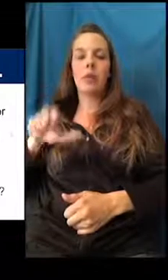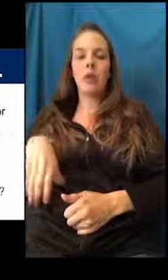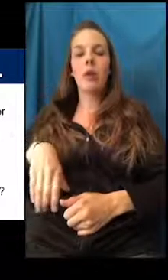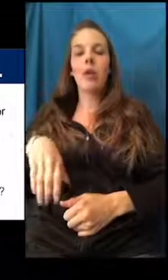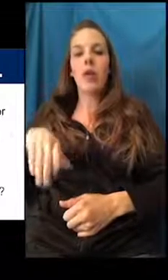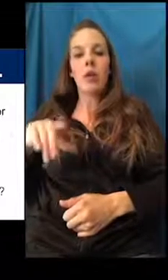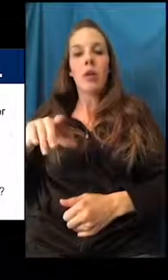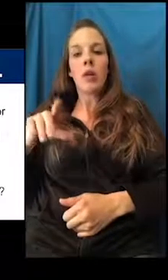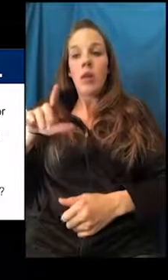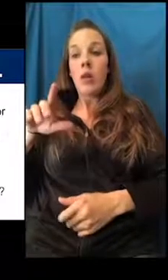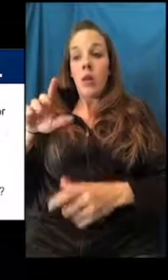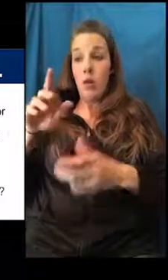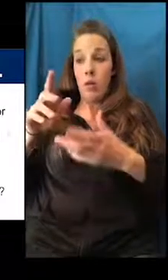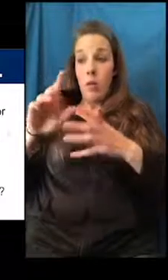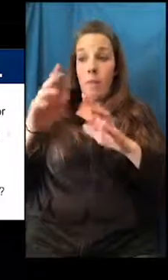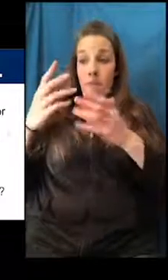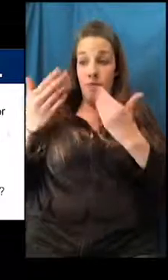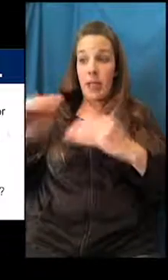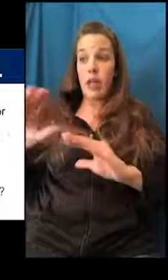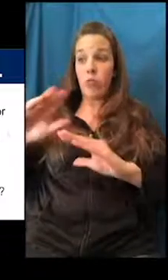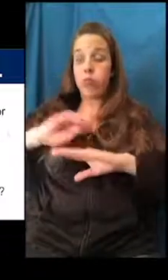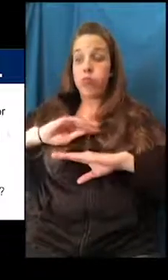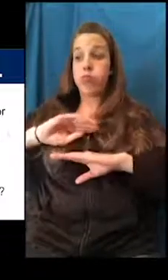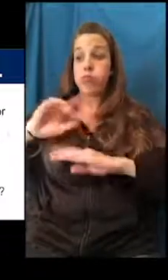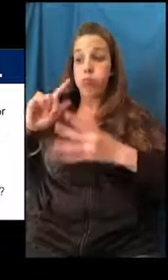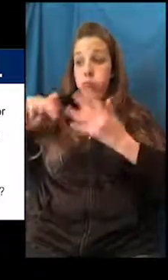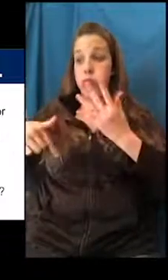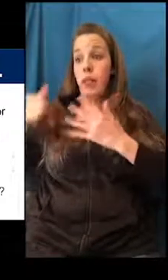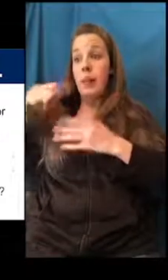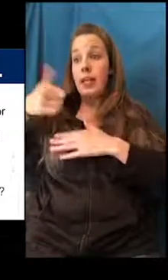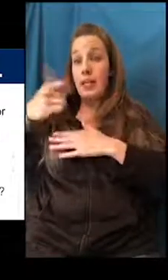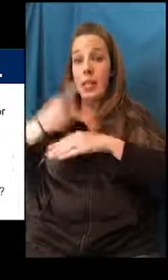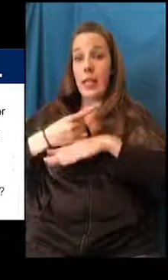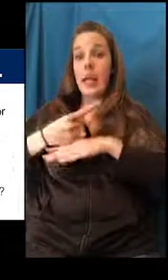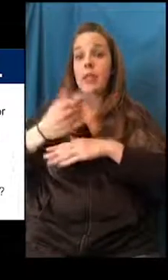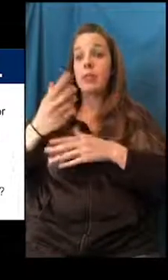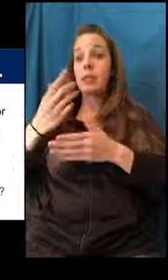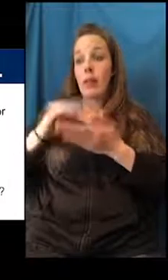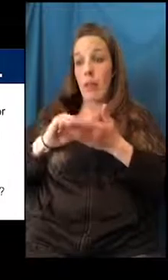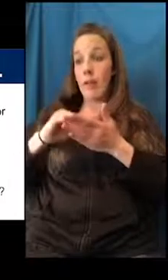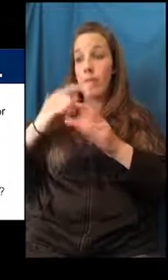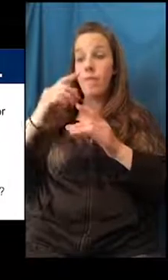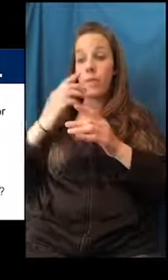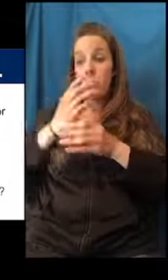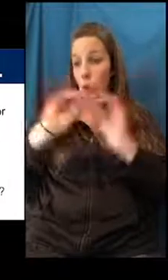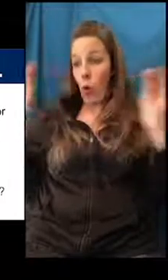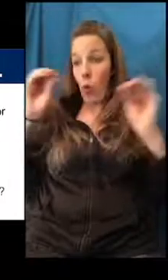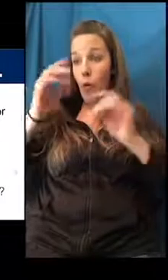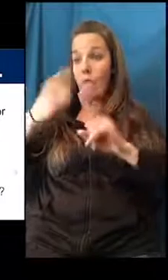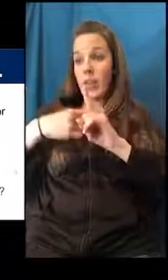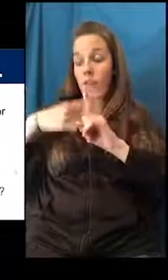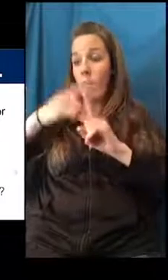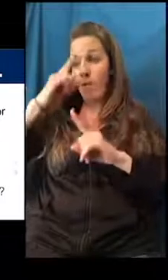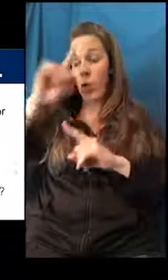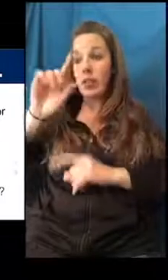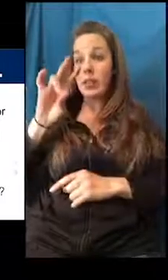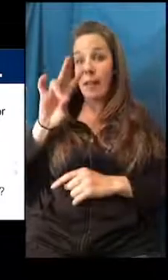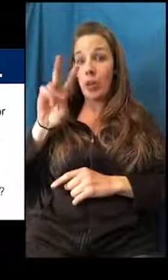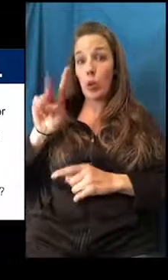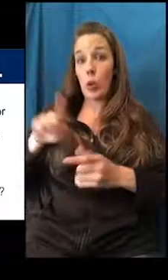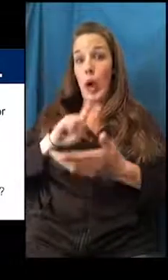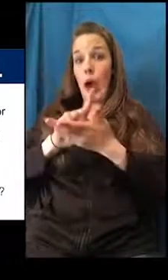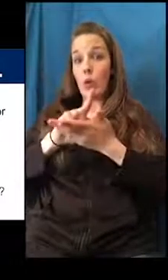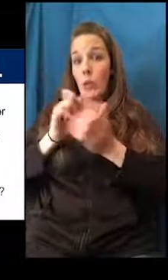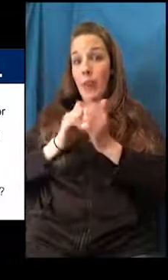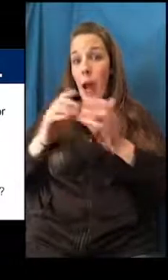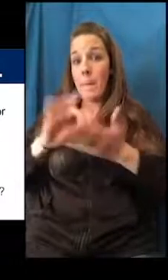those metrics, which again are being free of a fever for a full 72 hours without the aid of medication, symptom